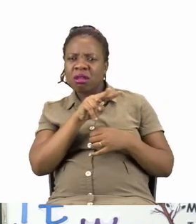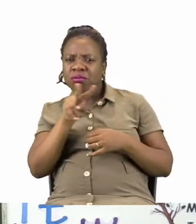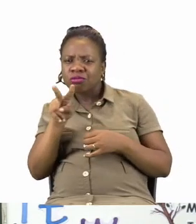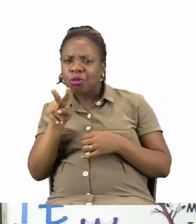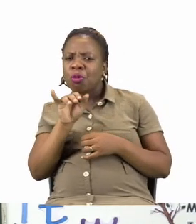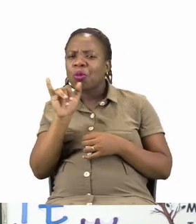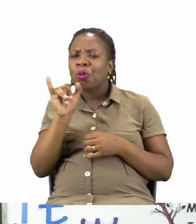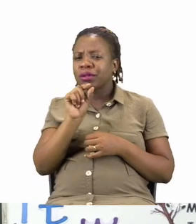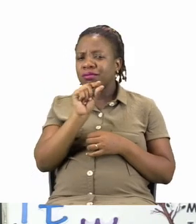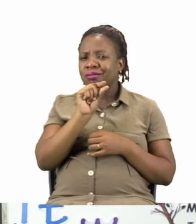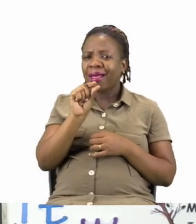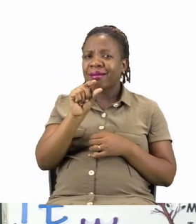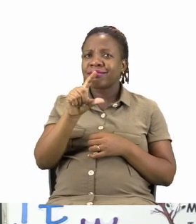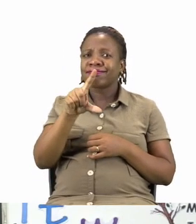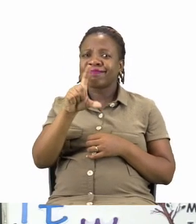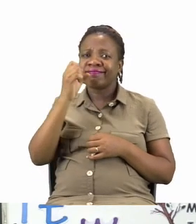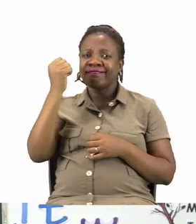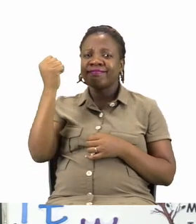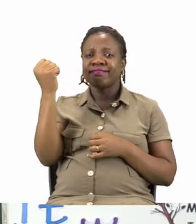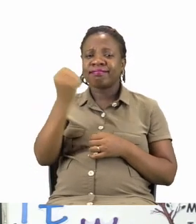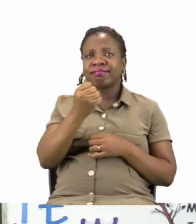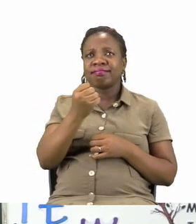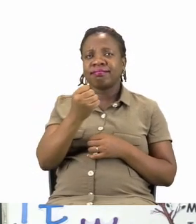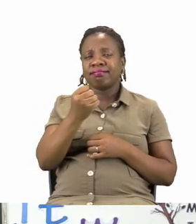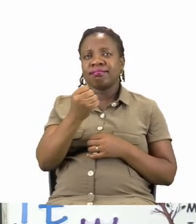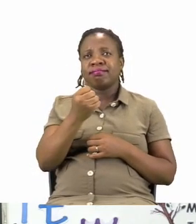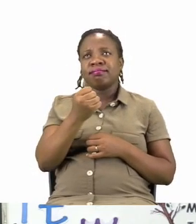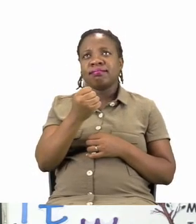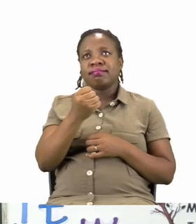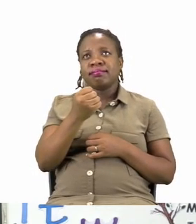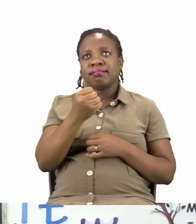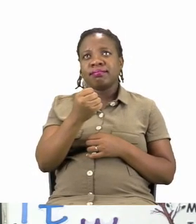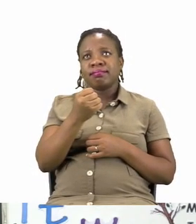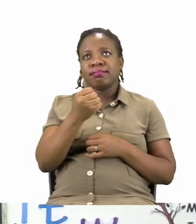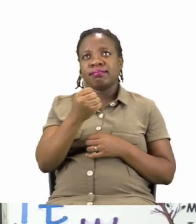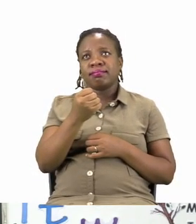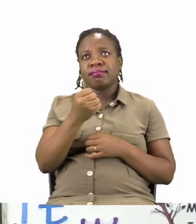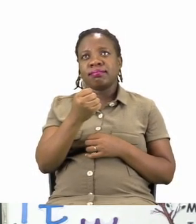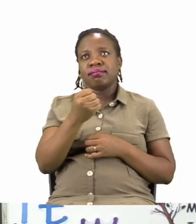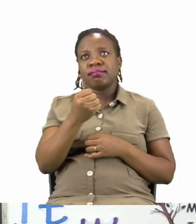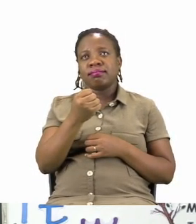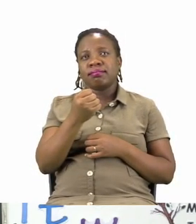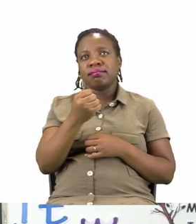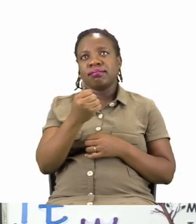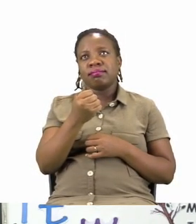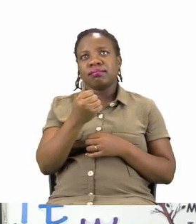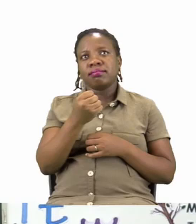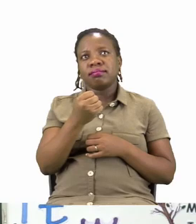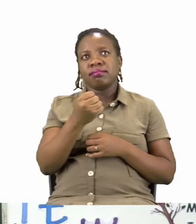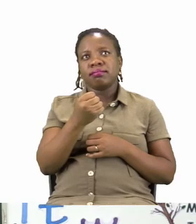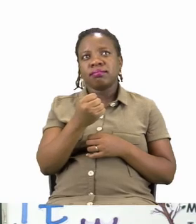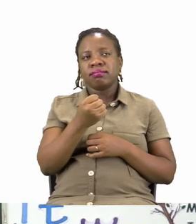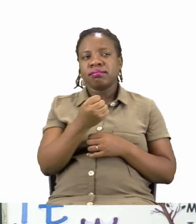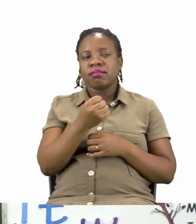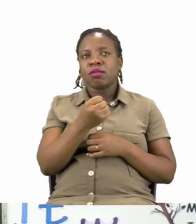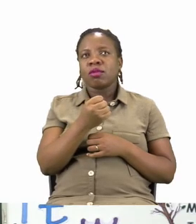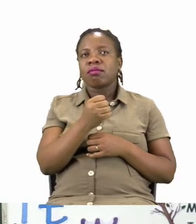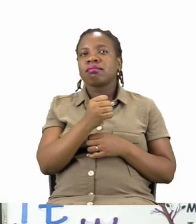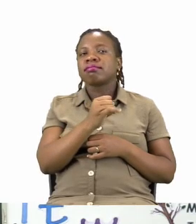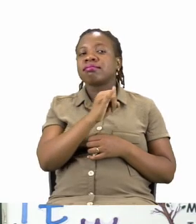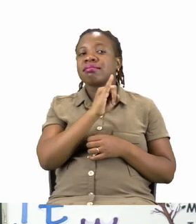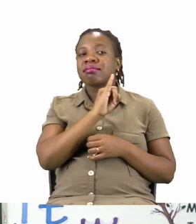capital or a word starting with a capital letter. So in this case, we start our sentence